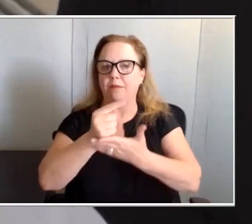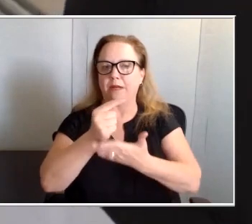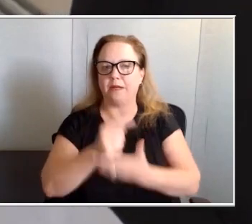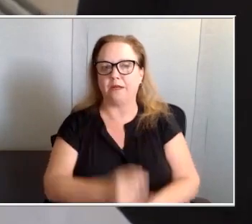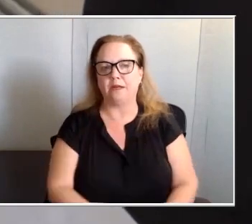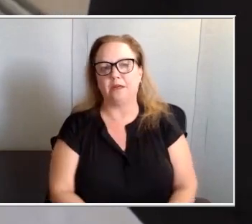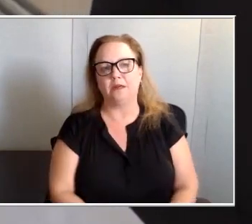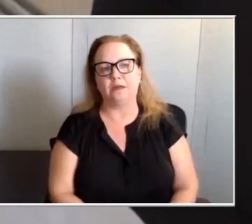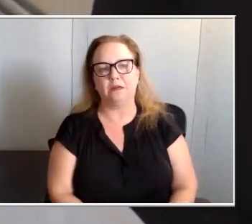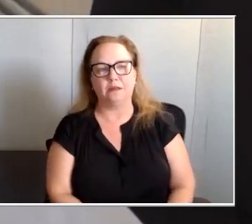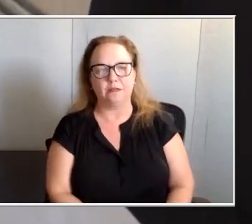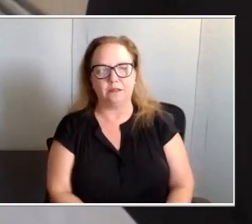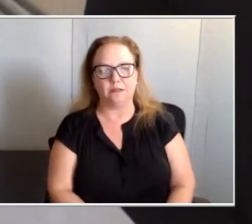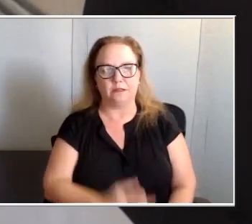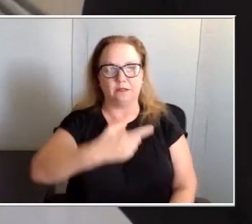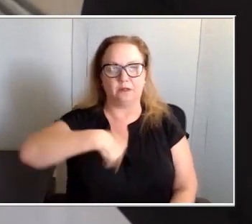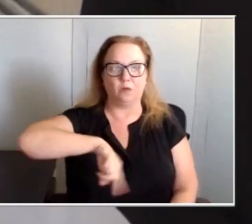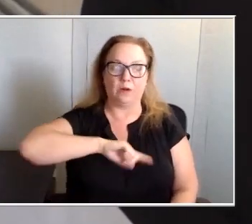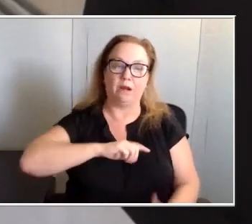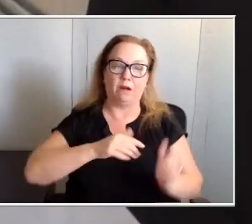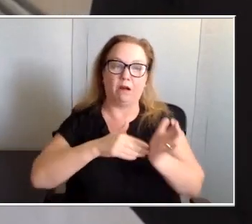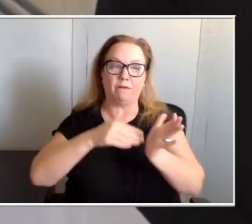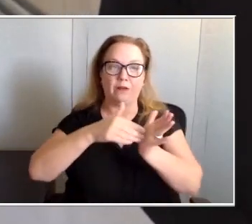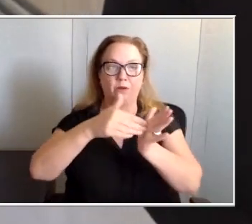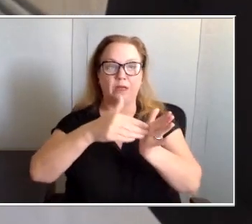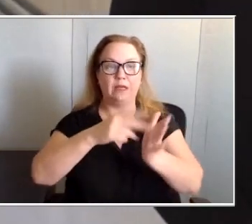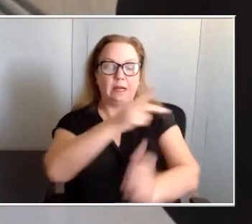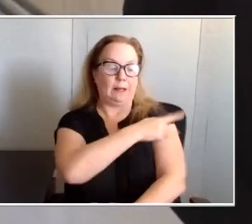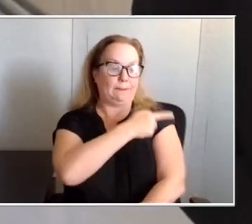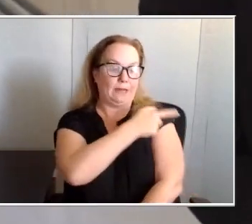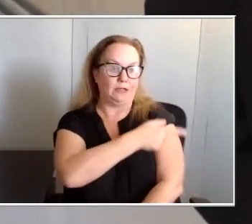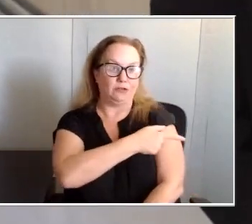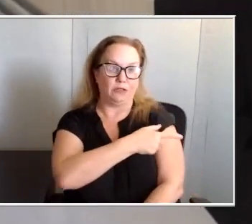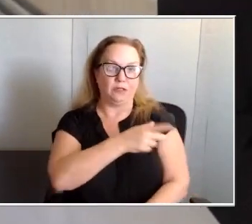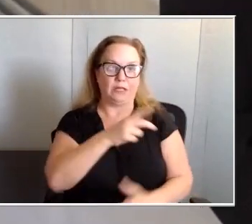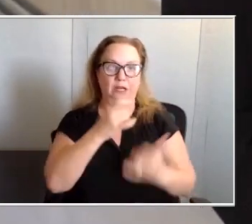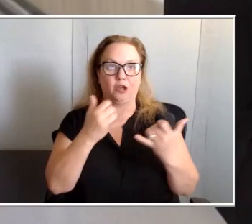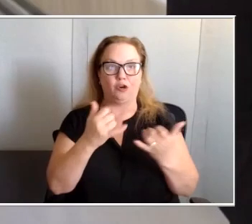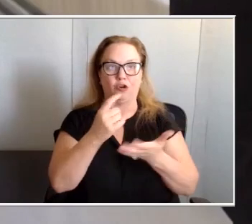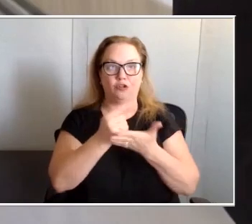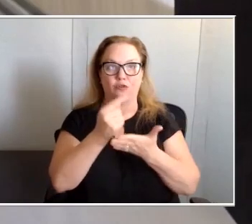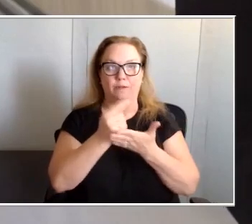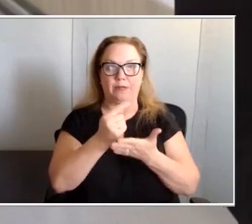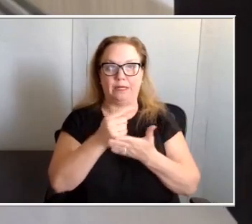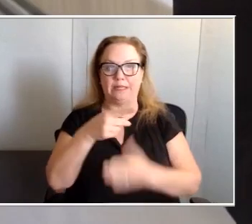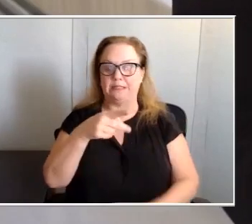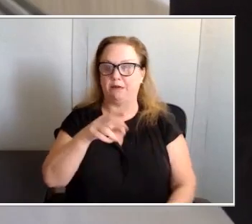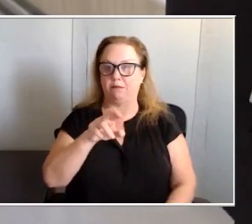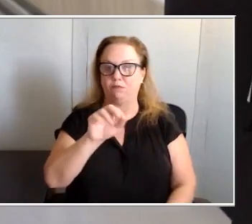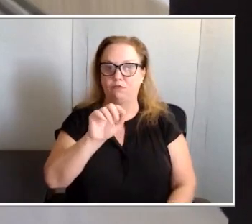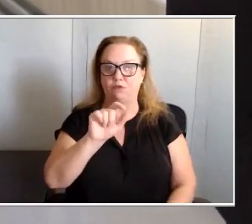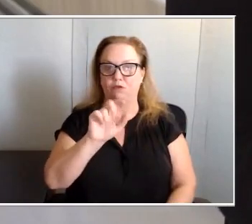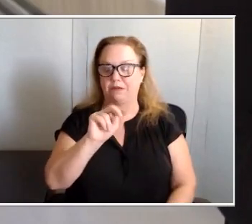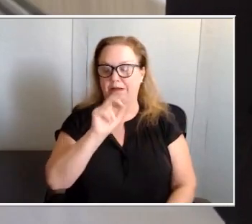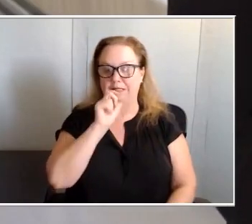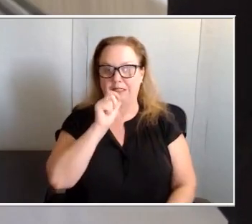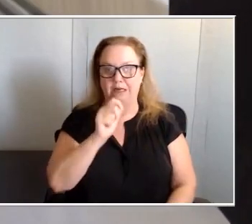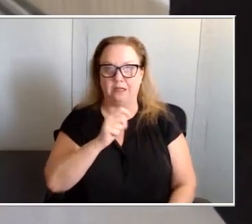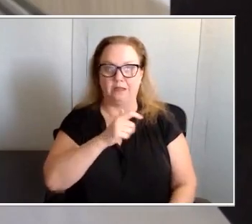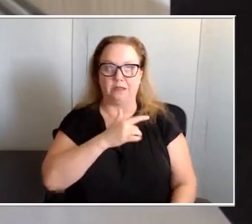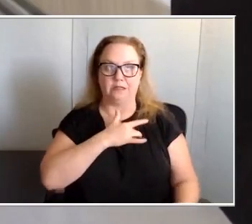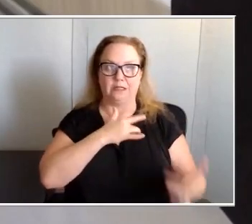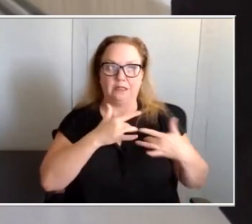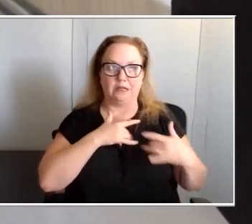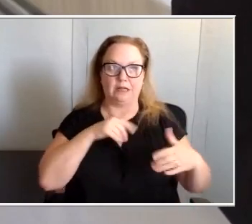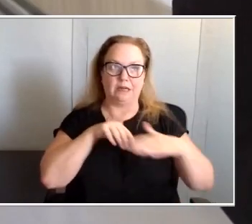I think we get a lot of times a call from a patient that is getting current treatment and it's not Proton, and their biggest concern is, do I need to get to KU right